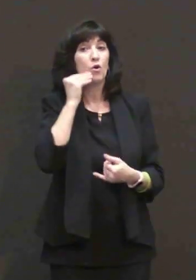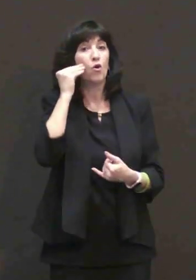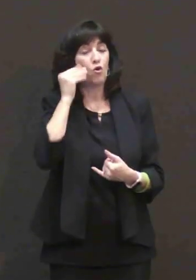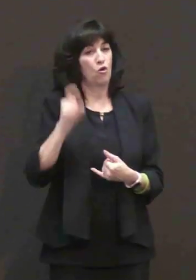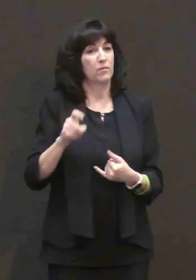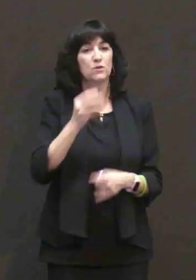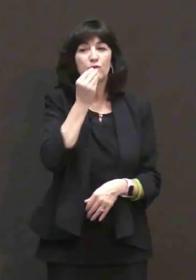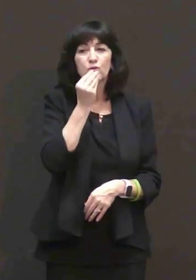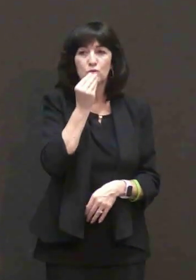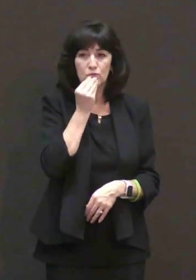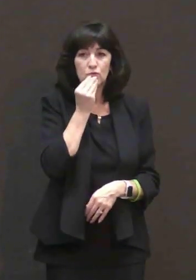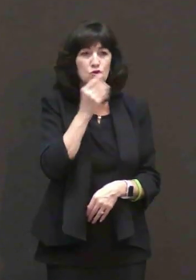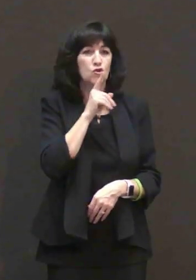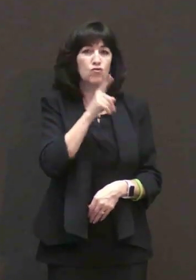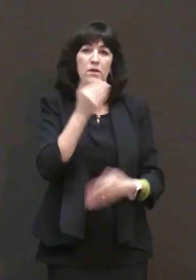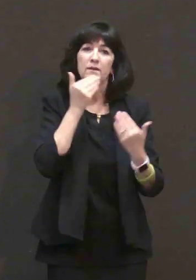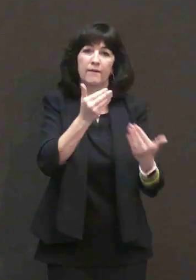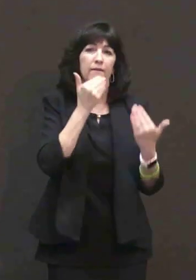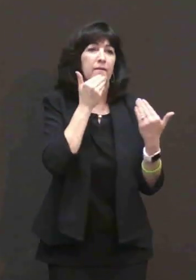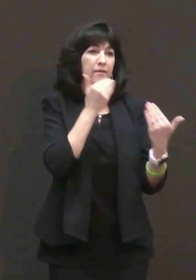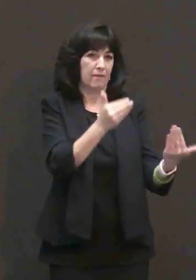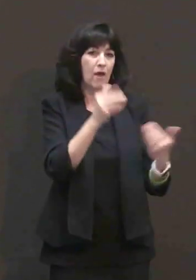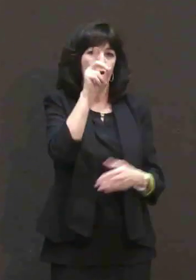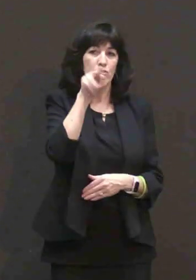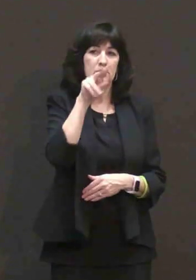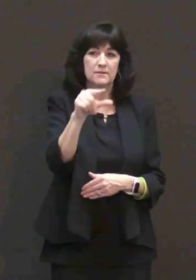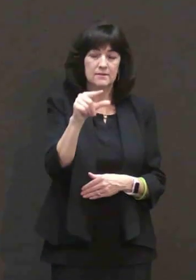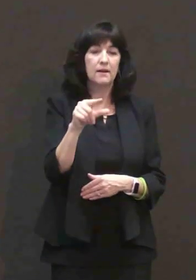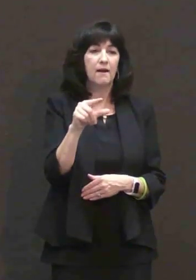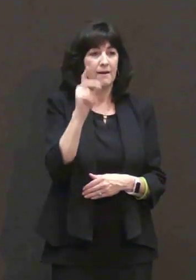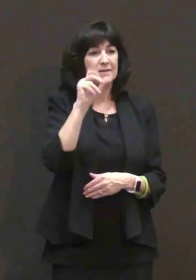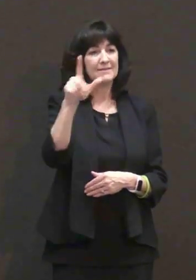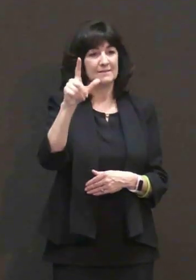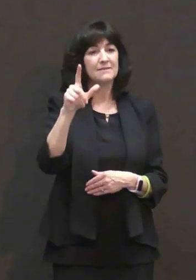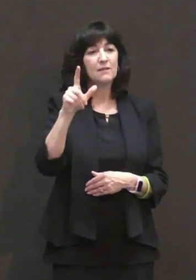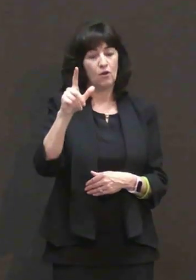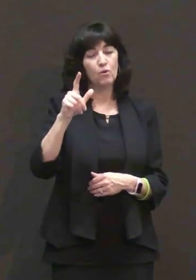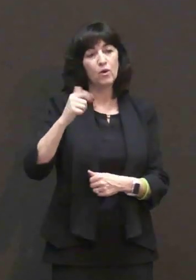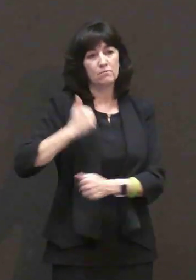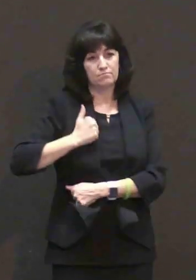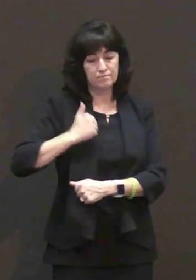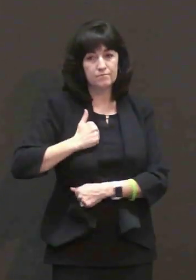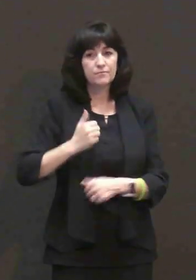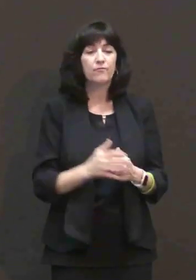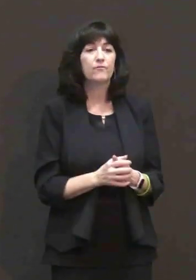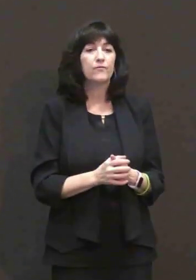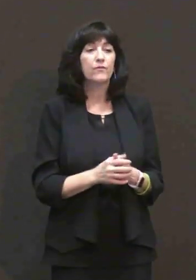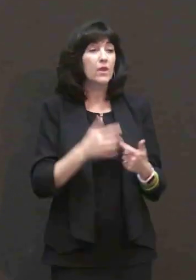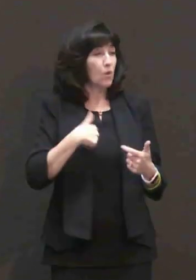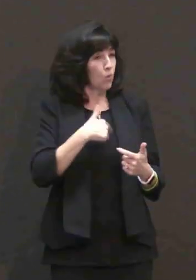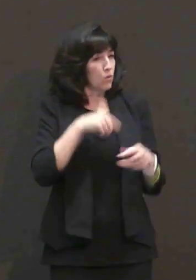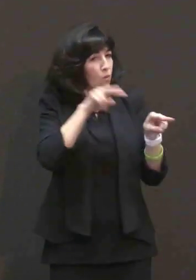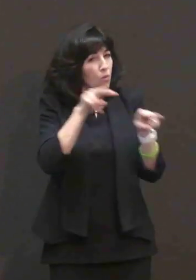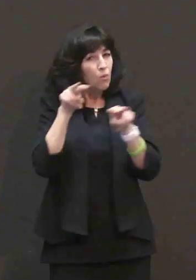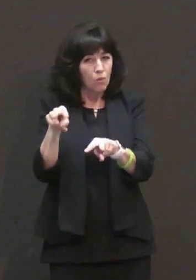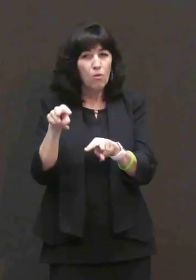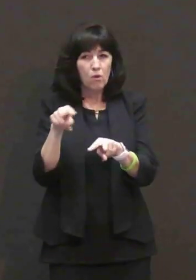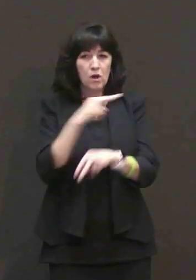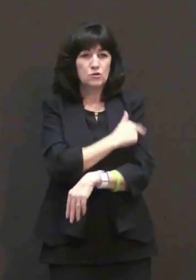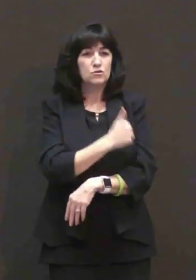thank them enough for what they're already doing and what we may call them upon in the upcoming weeks. We're watching the hospitals closely, as the governor